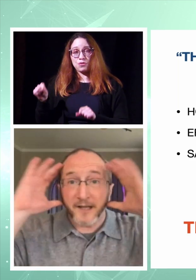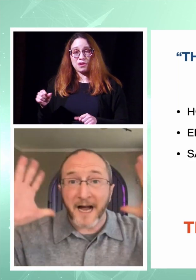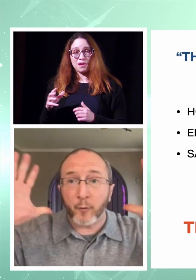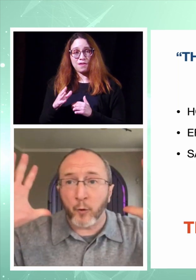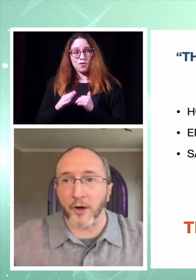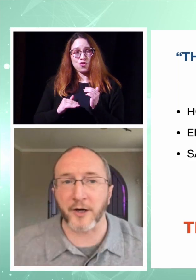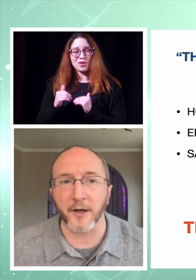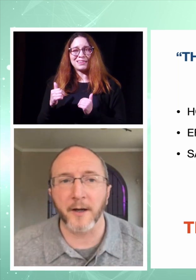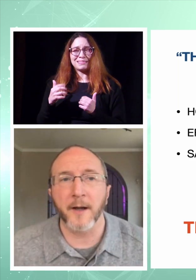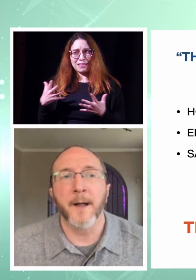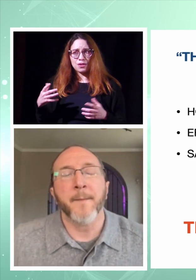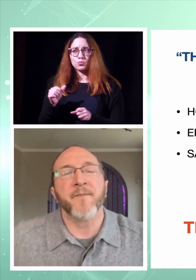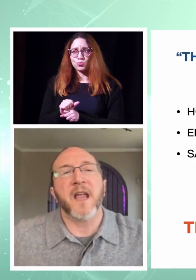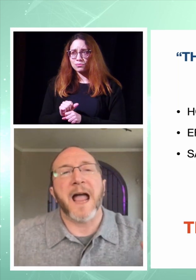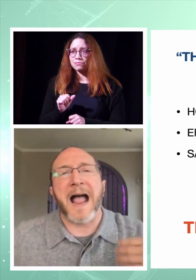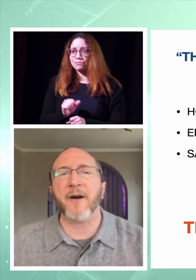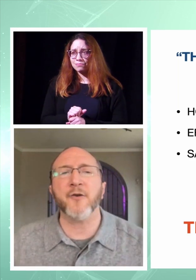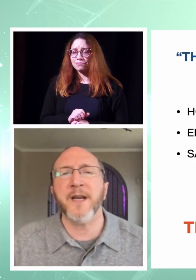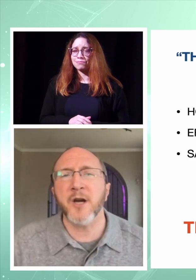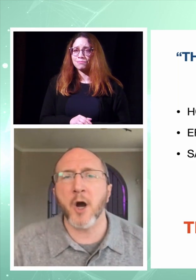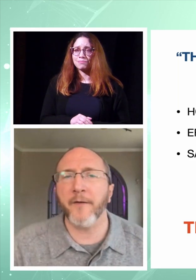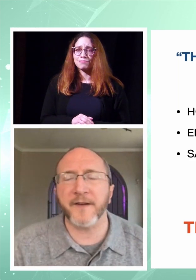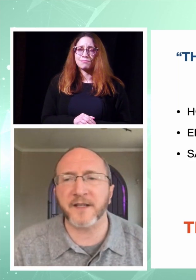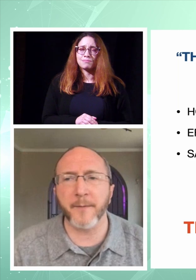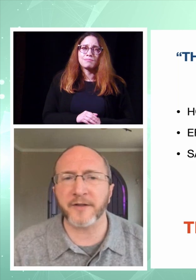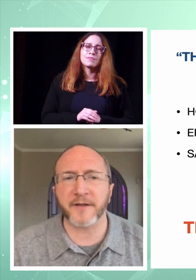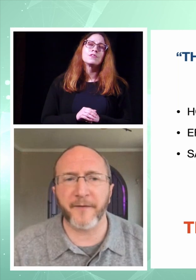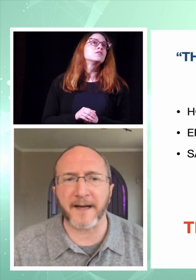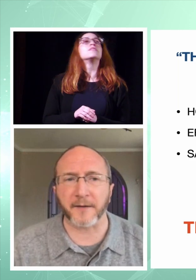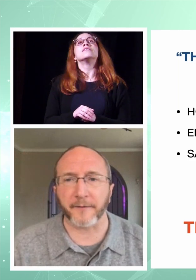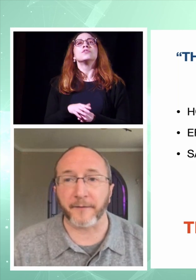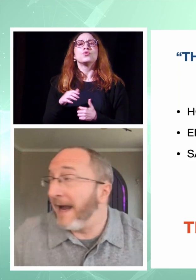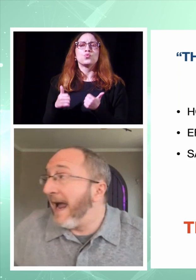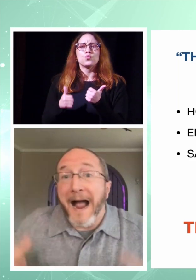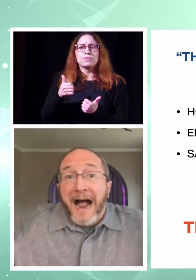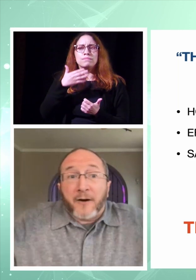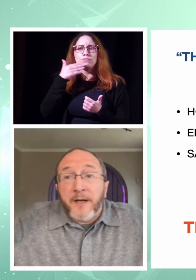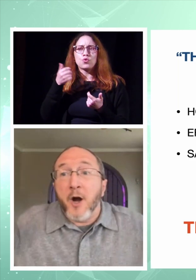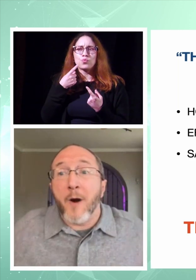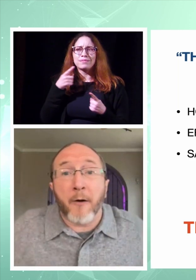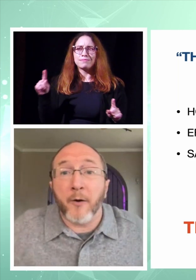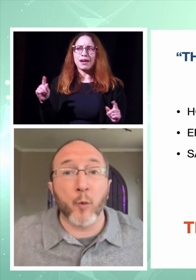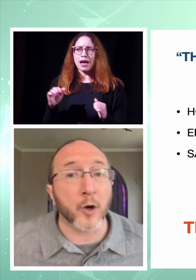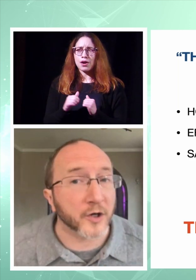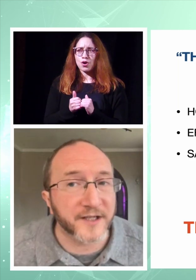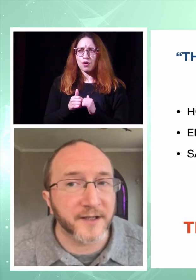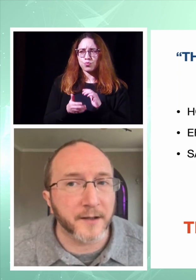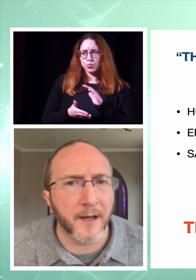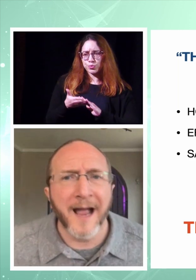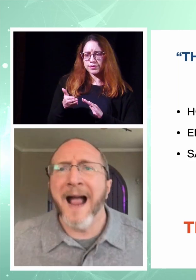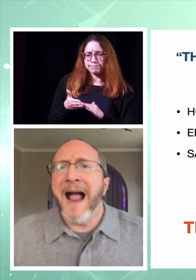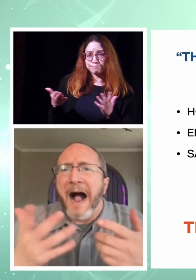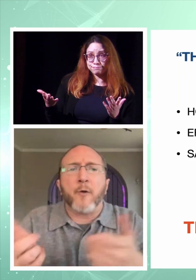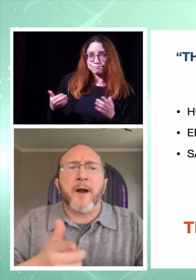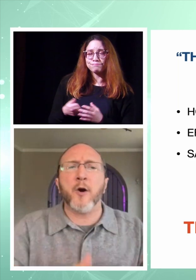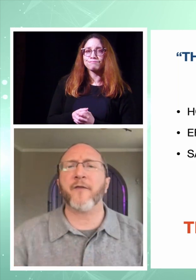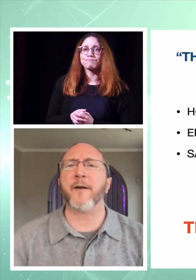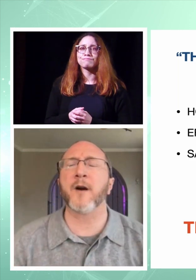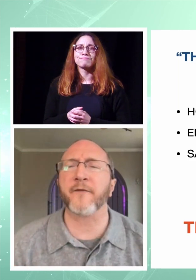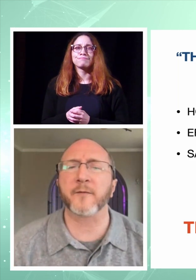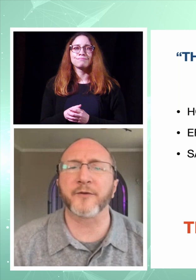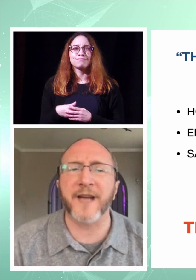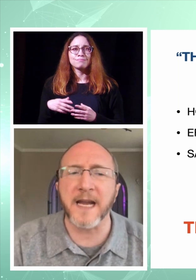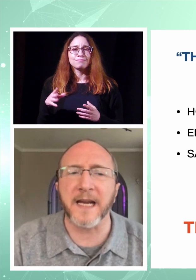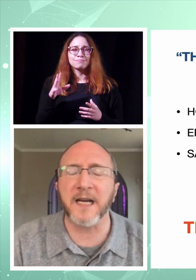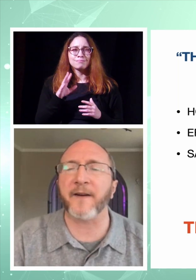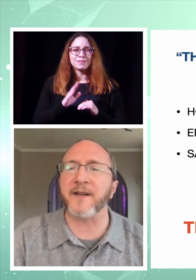takes a lot of work. How do we know if it's the most effective? How do we know how it works? How do I know if